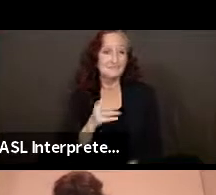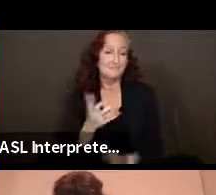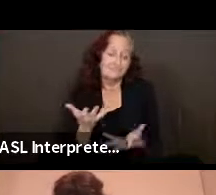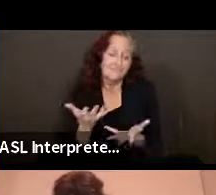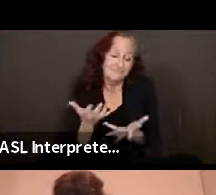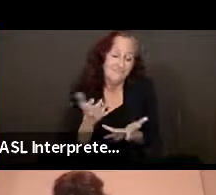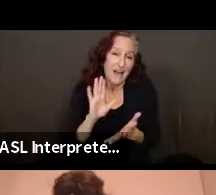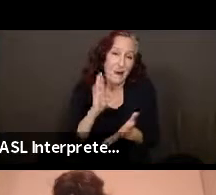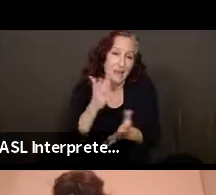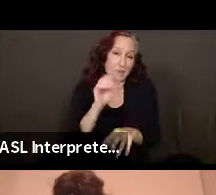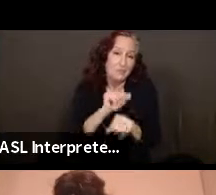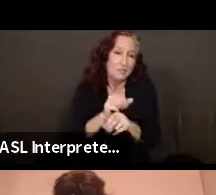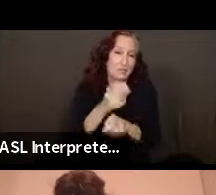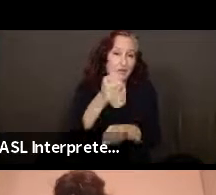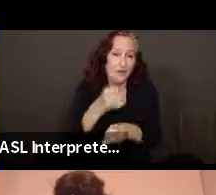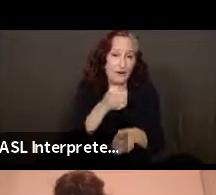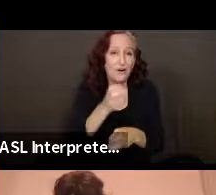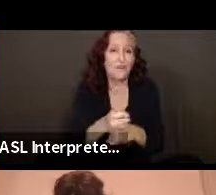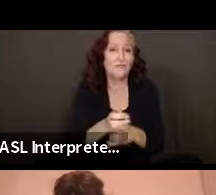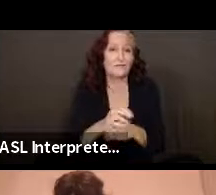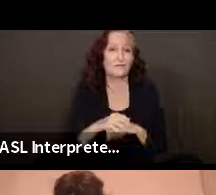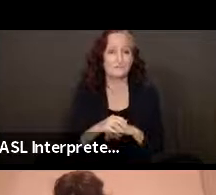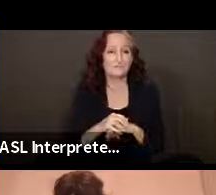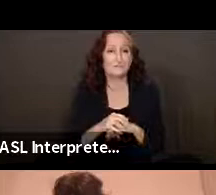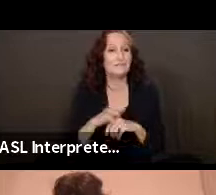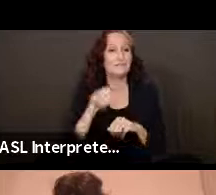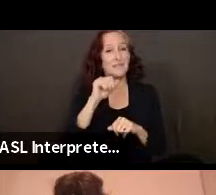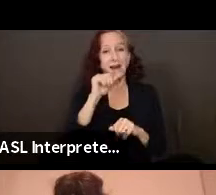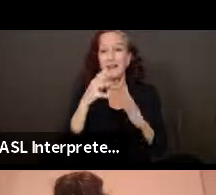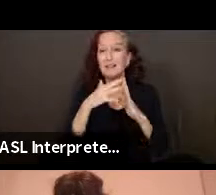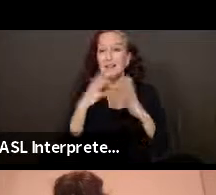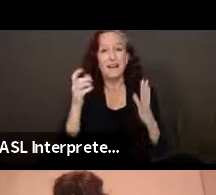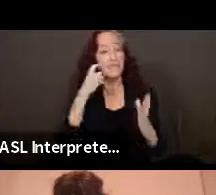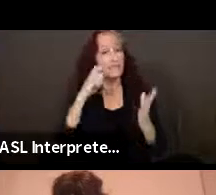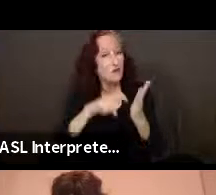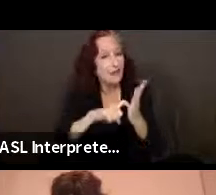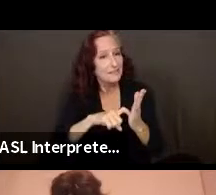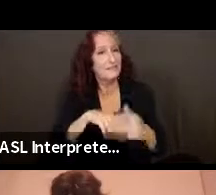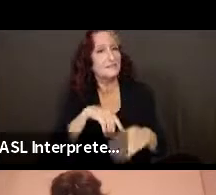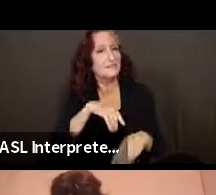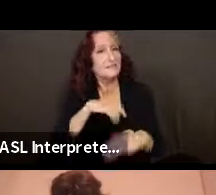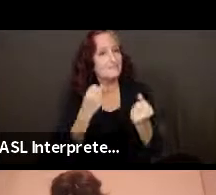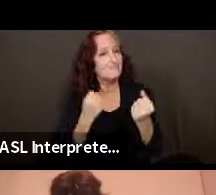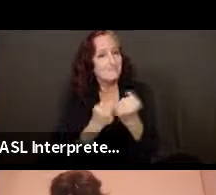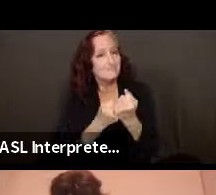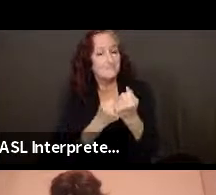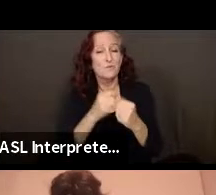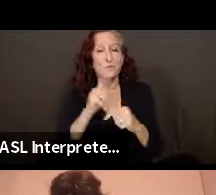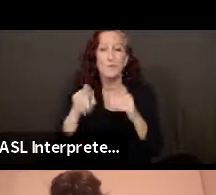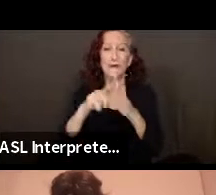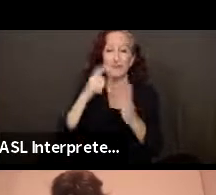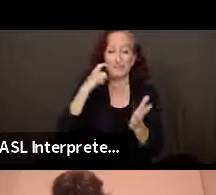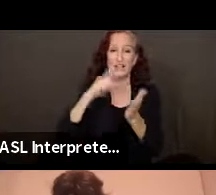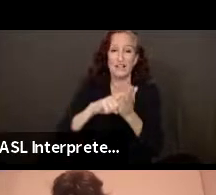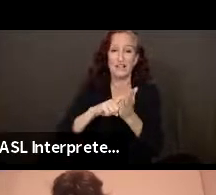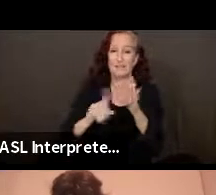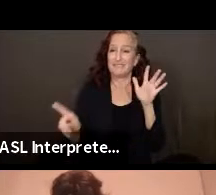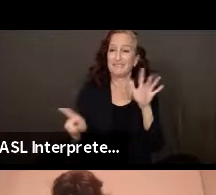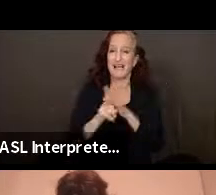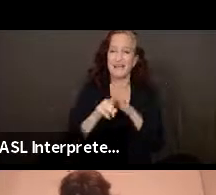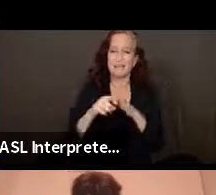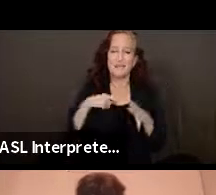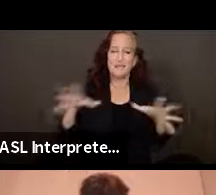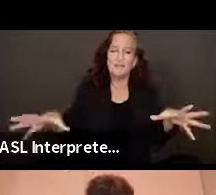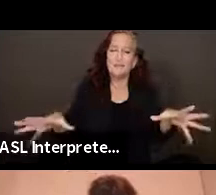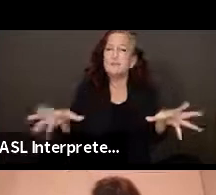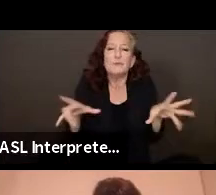it's hard work, and there's not a lot of acknowledgement in it. And so when that acknowledgement comes, soaking it in, and I will